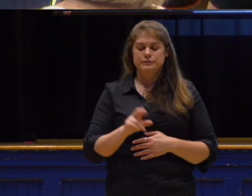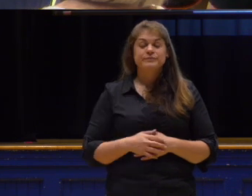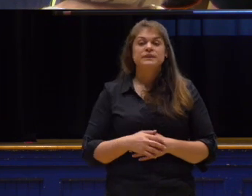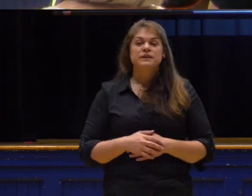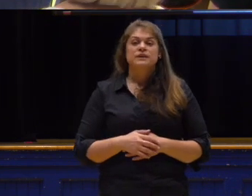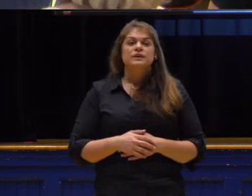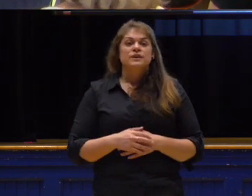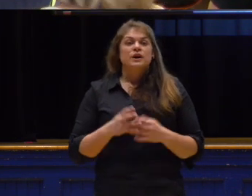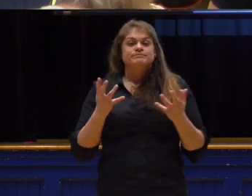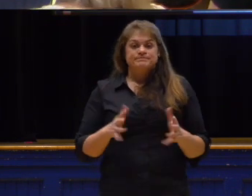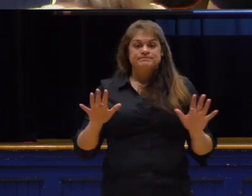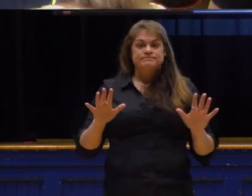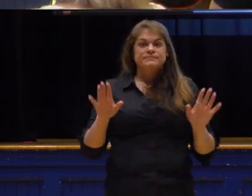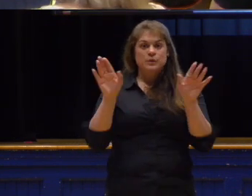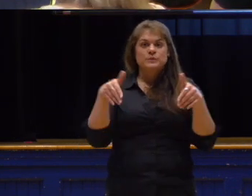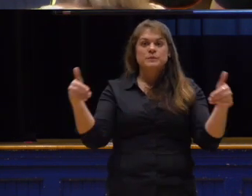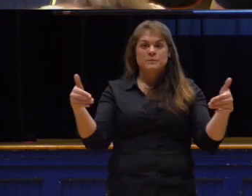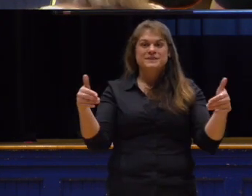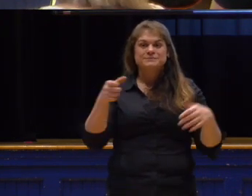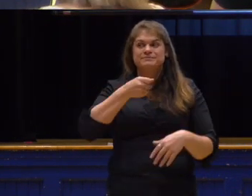Okay, with that.